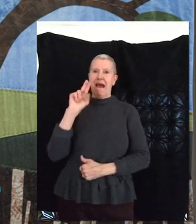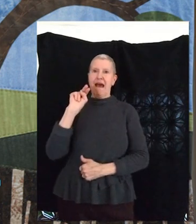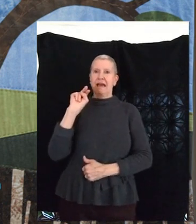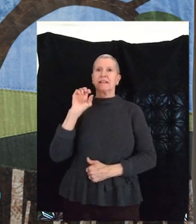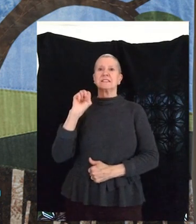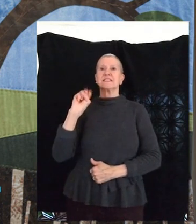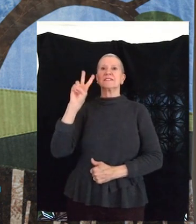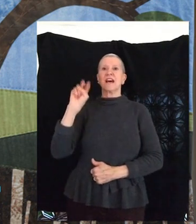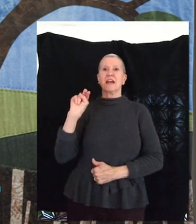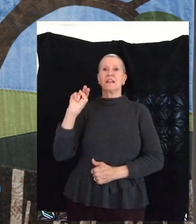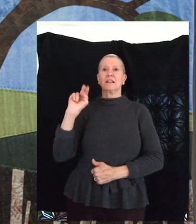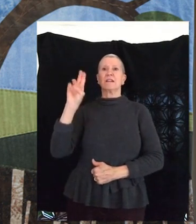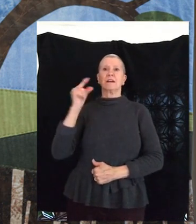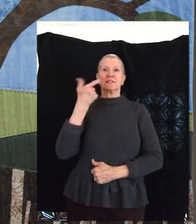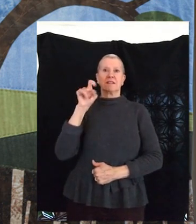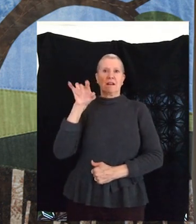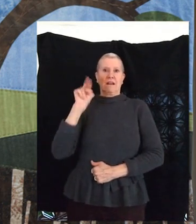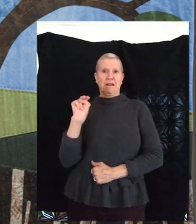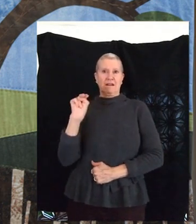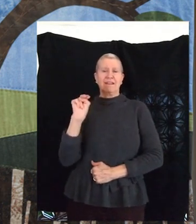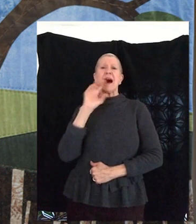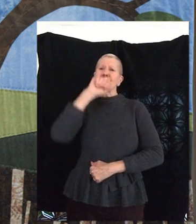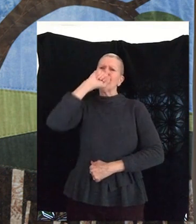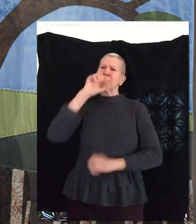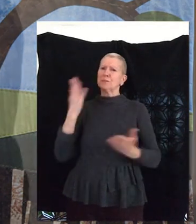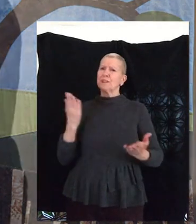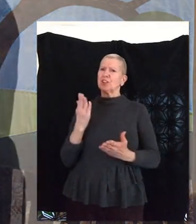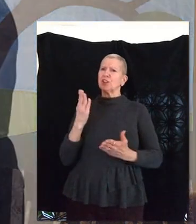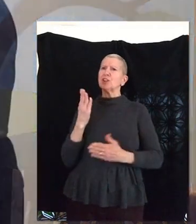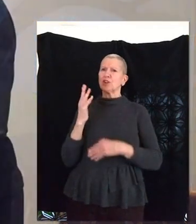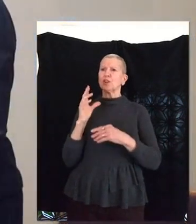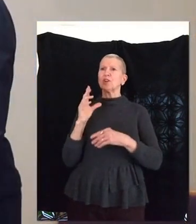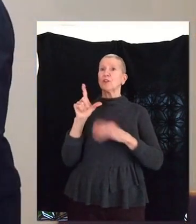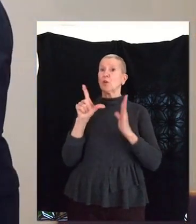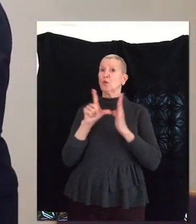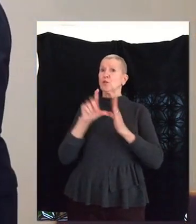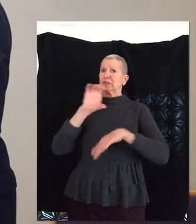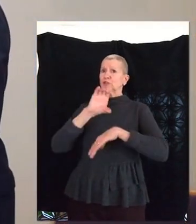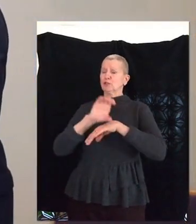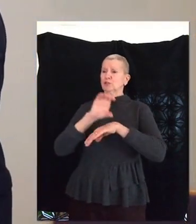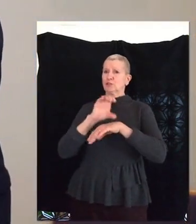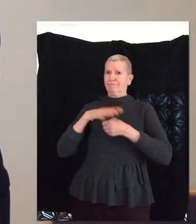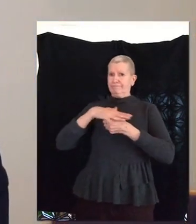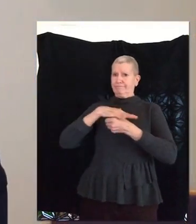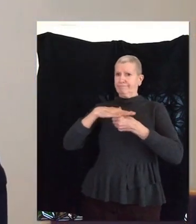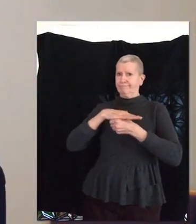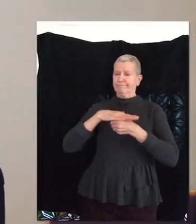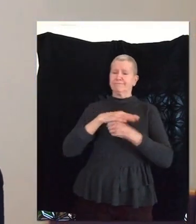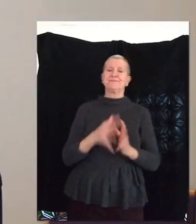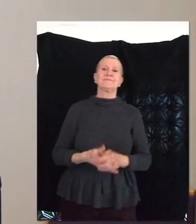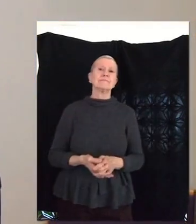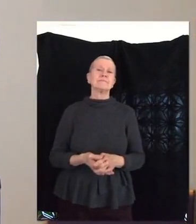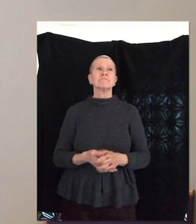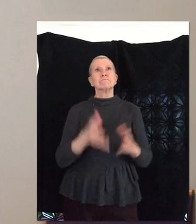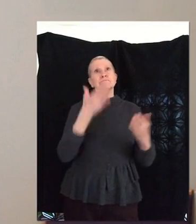of the Minneapolis Area Synod of the Evangelical Lutheran Church in America. We are so grateful for the ways